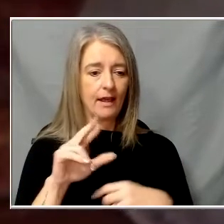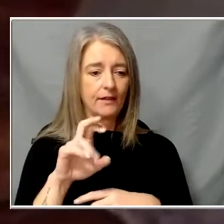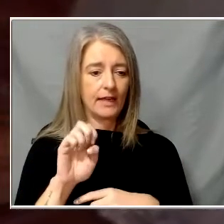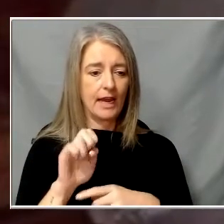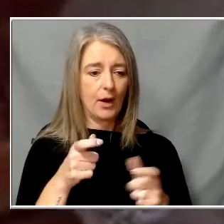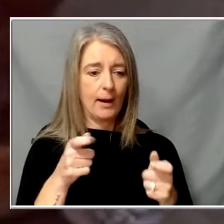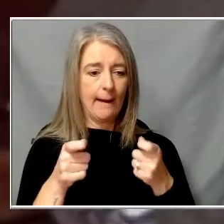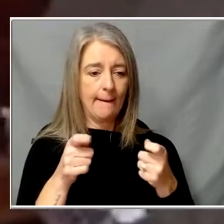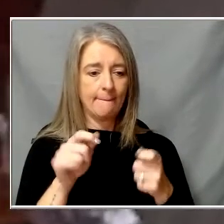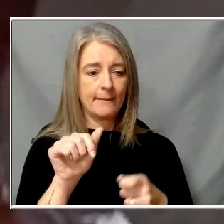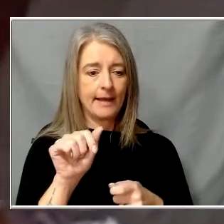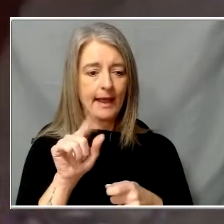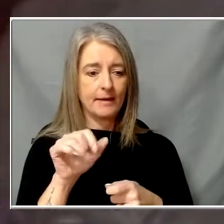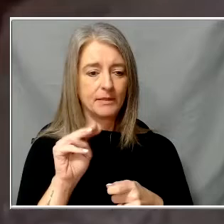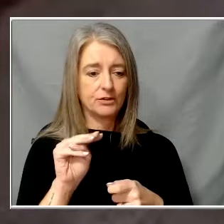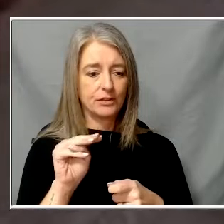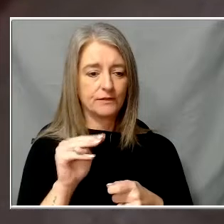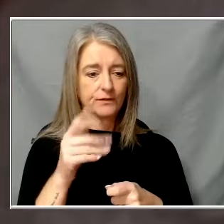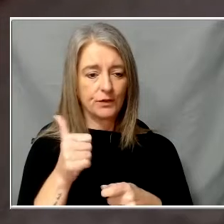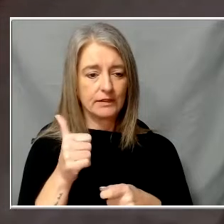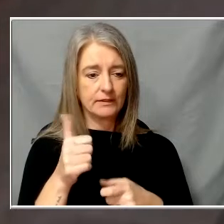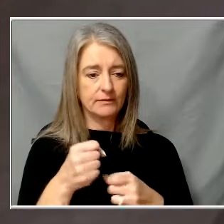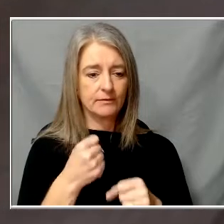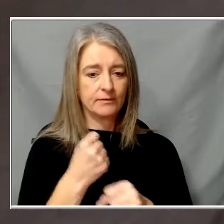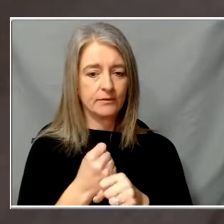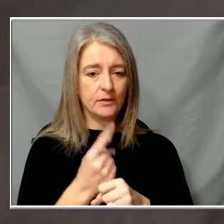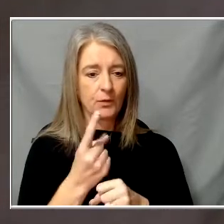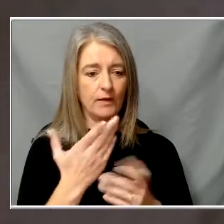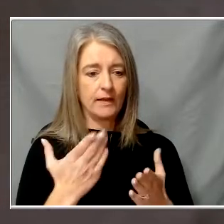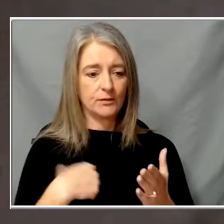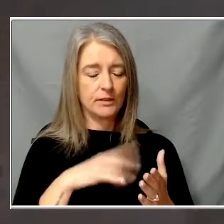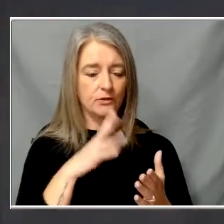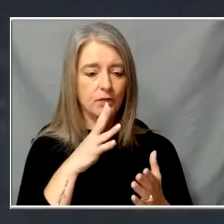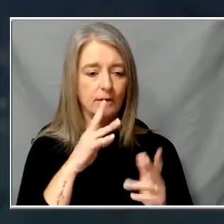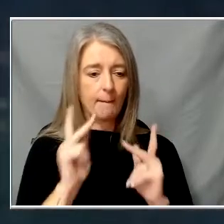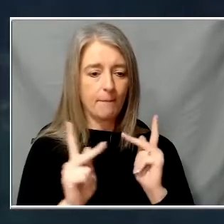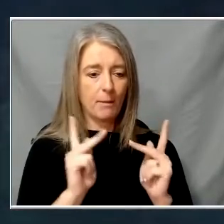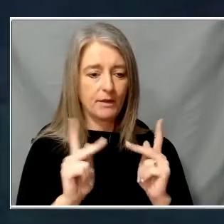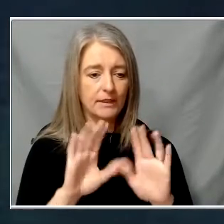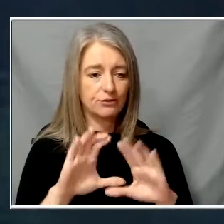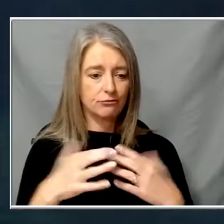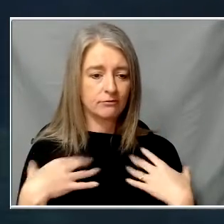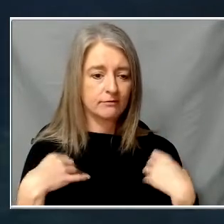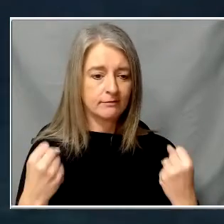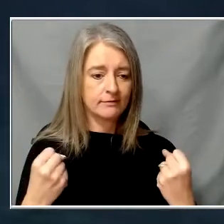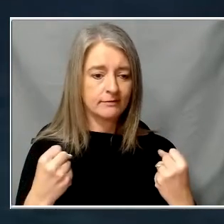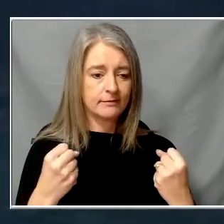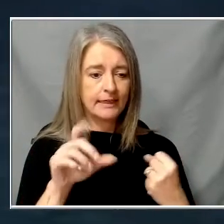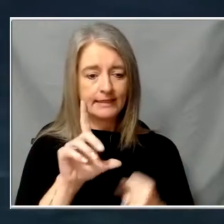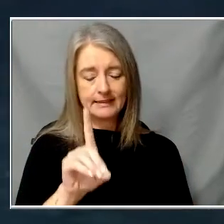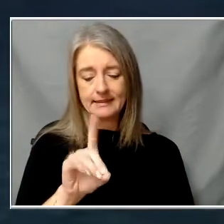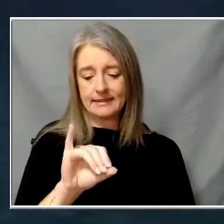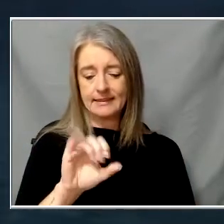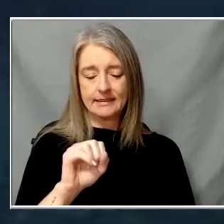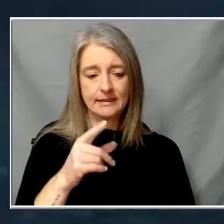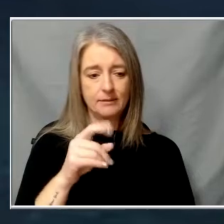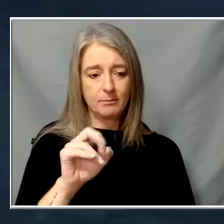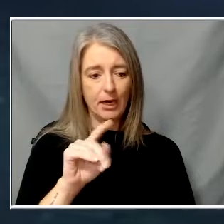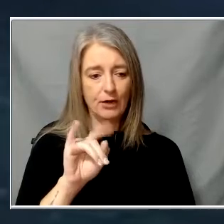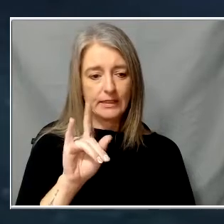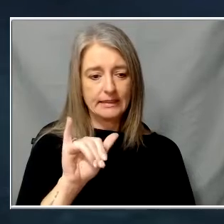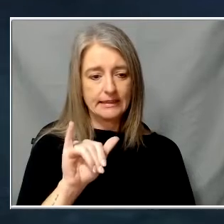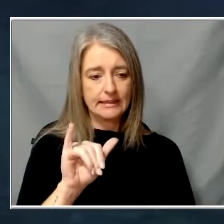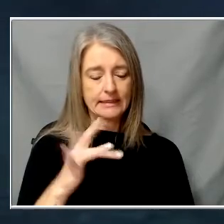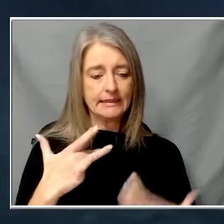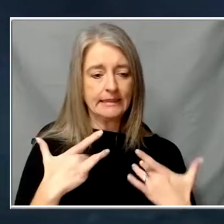for the past 10 years, and one of the things we always talk about is population health and healthcare disparities. Typically, I never thought